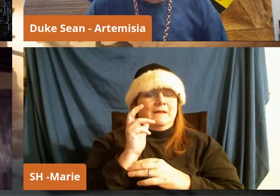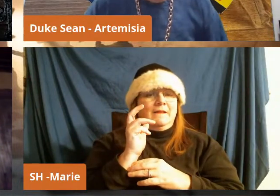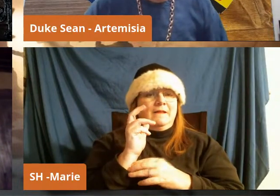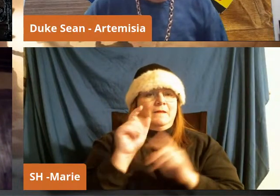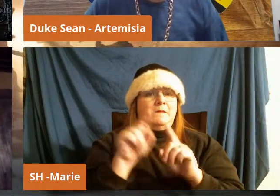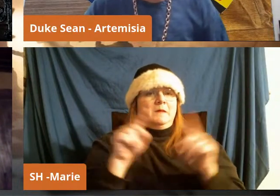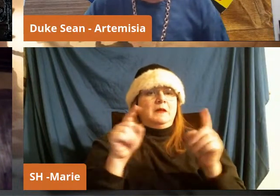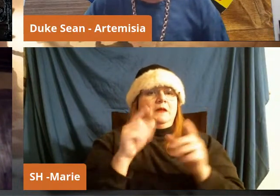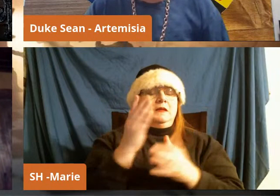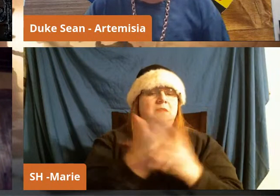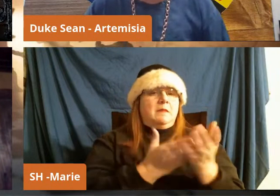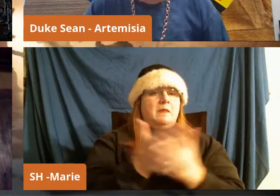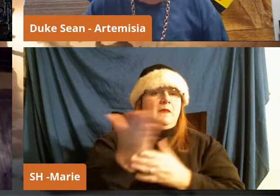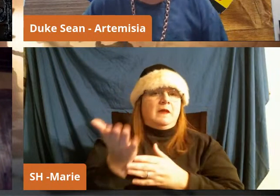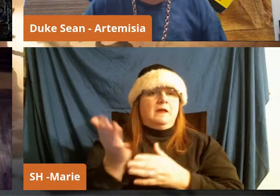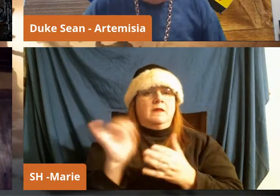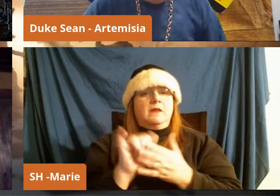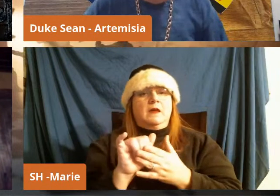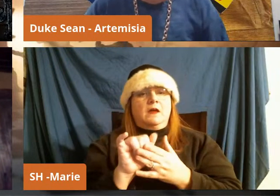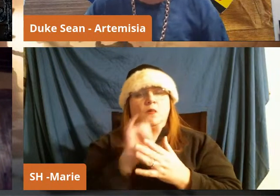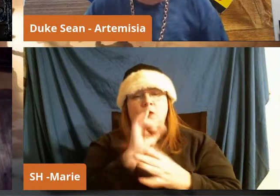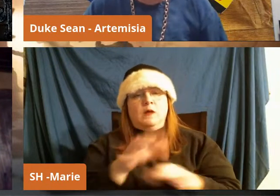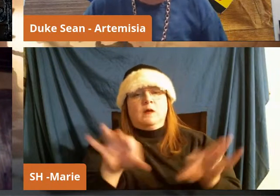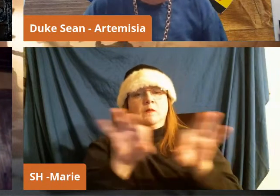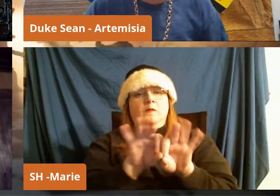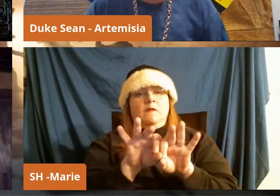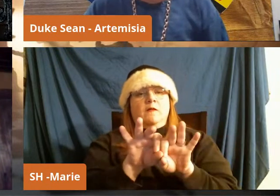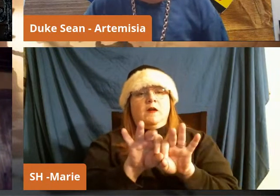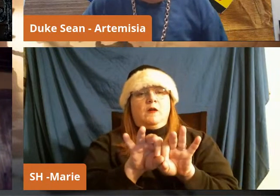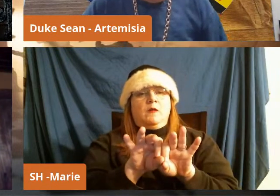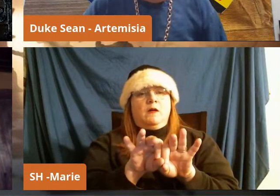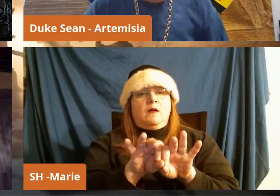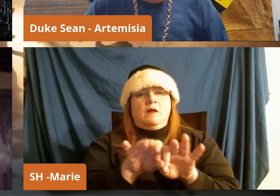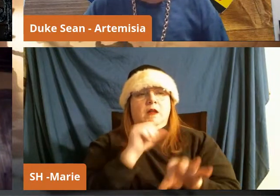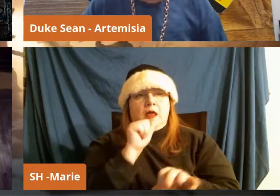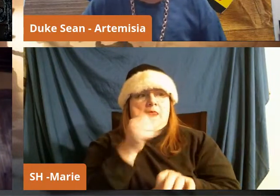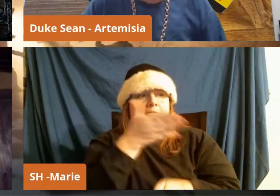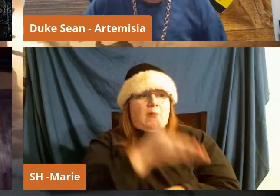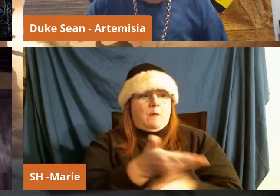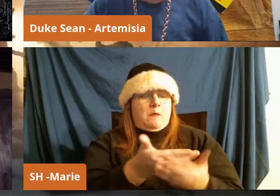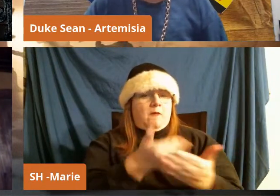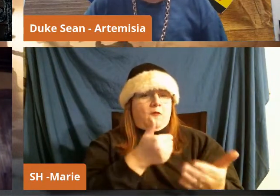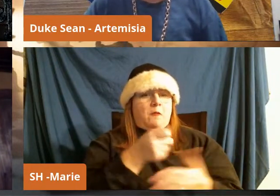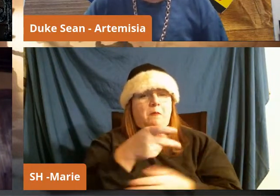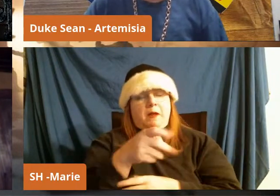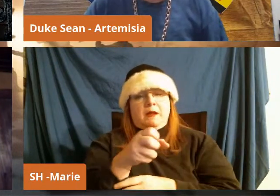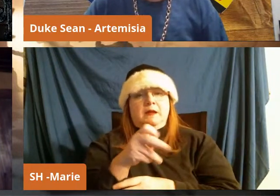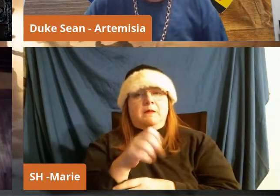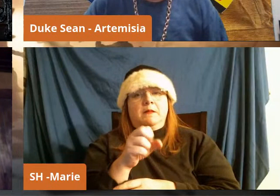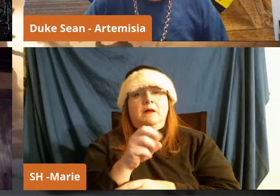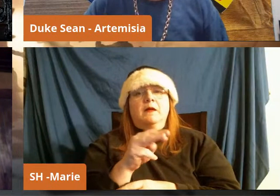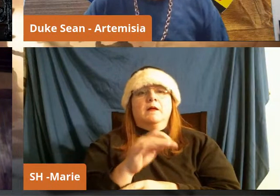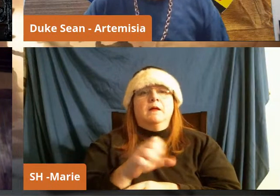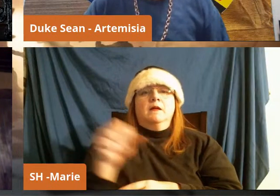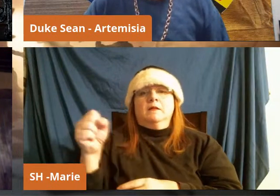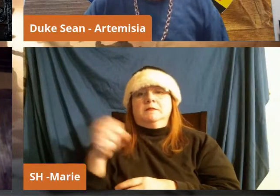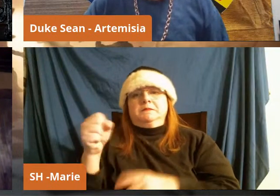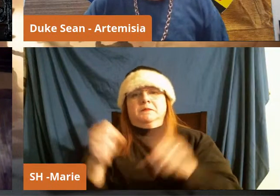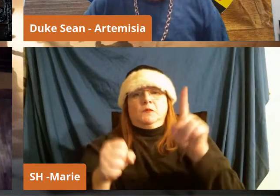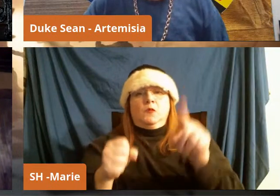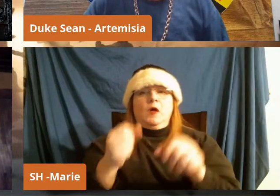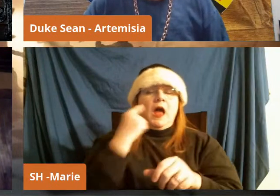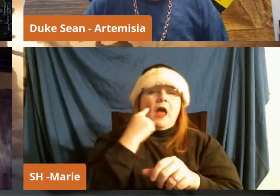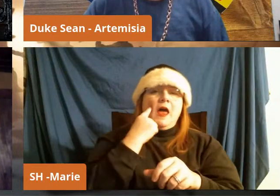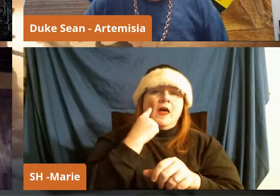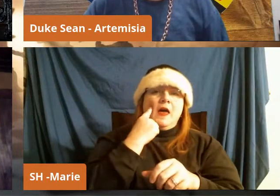But certain things that are incredibly valuable and weren't there before the pandemic. So yeah. Right. Yeah,